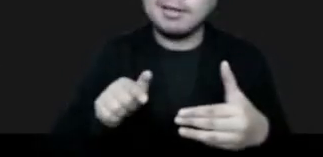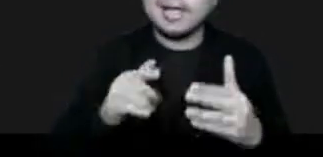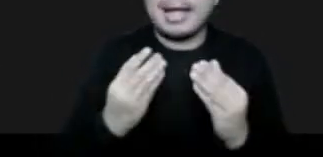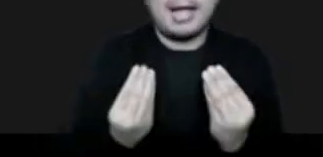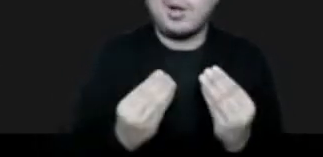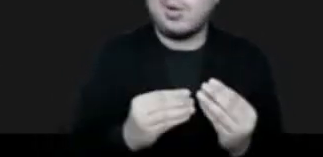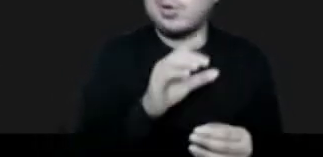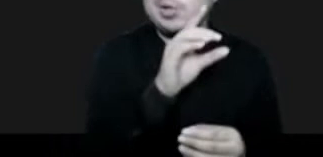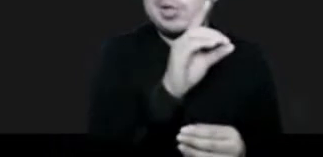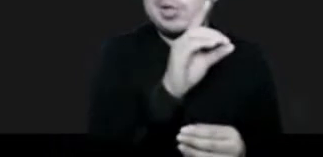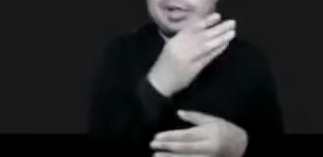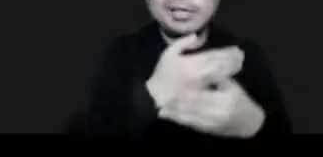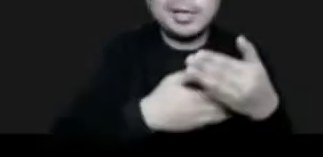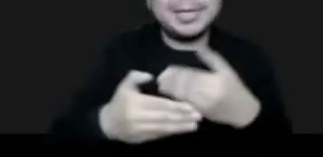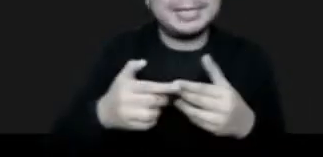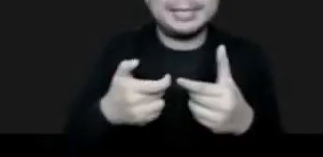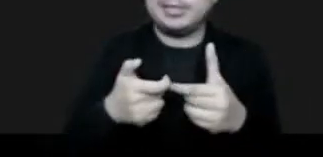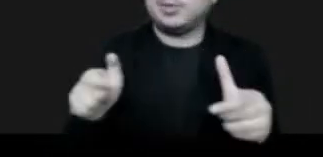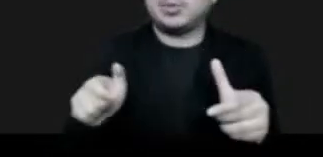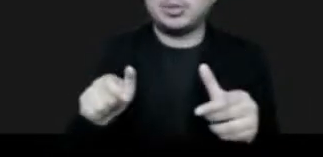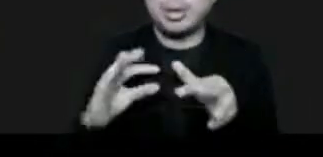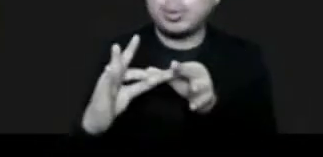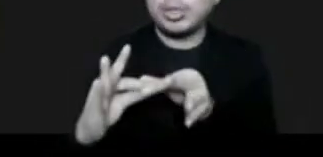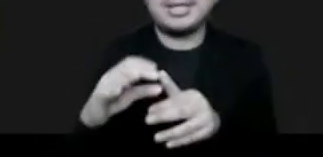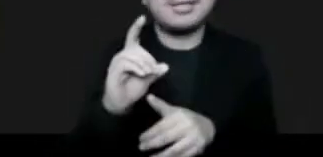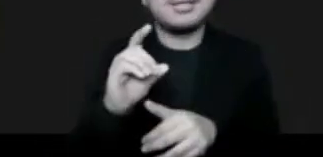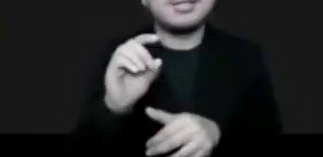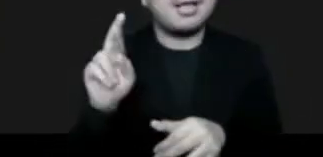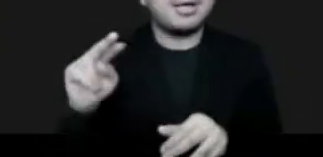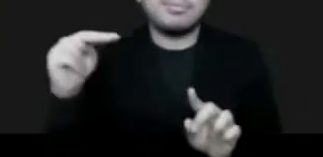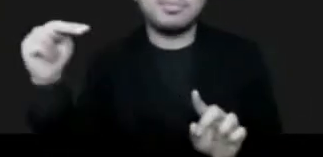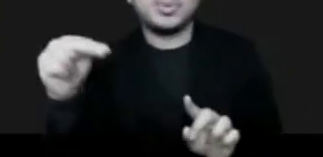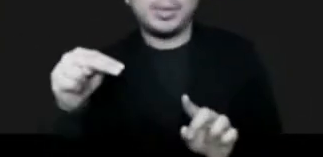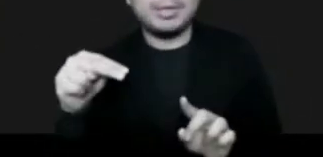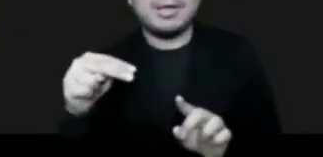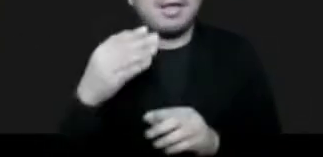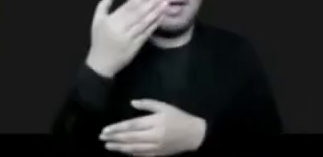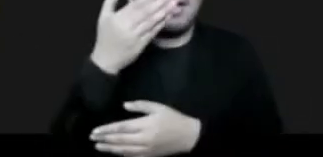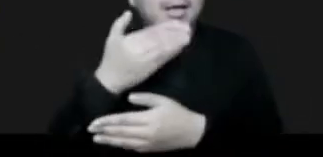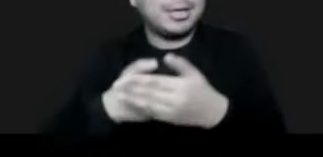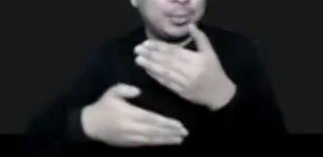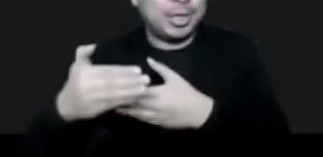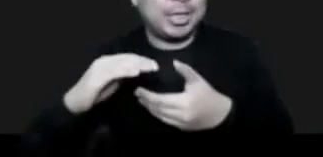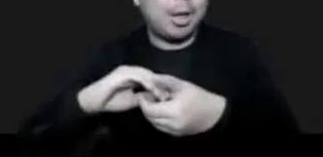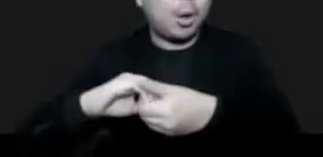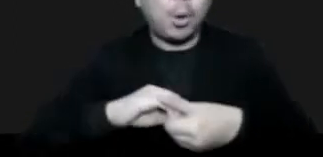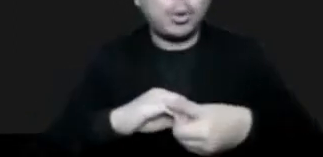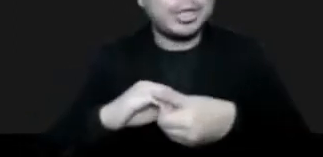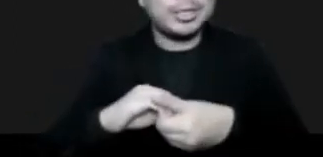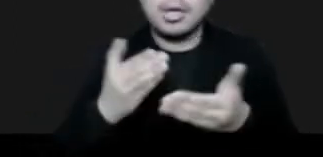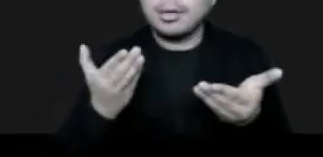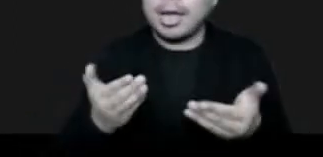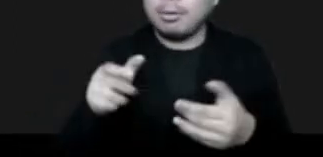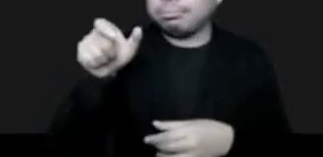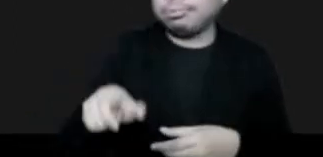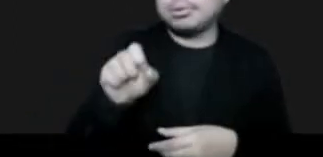the perspective of organizations of persons with disability. We're hosting Mr. Simon Munday. He is one